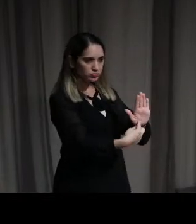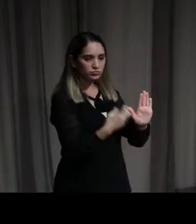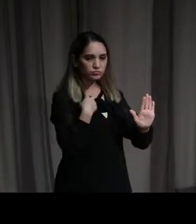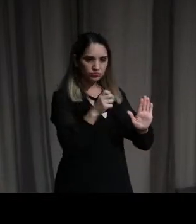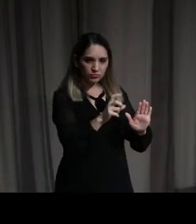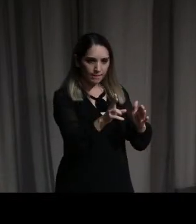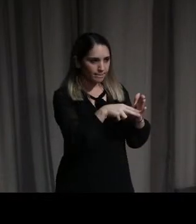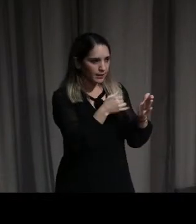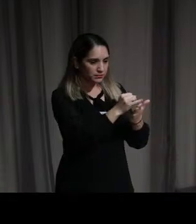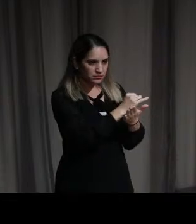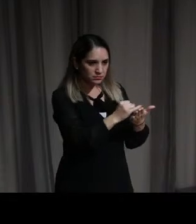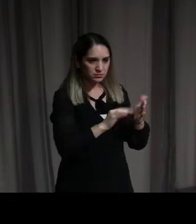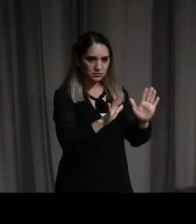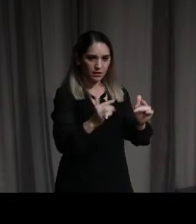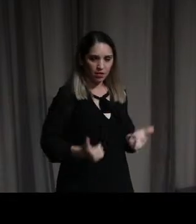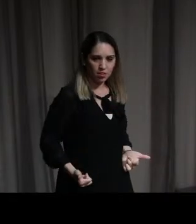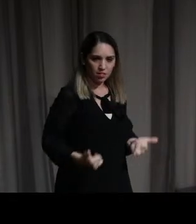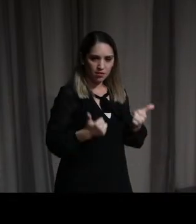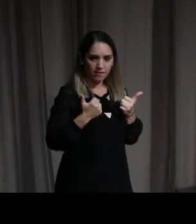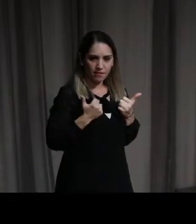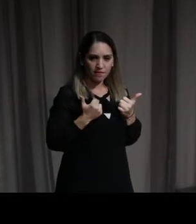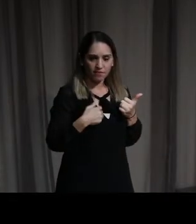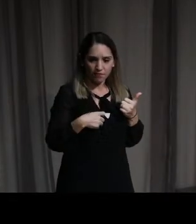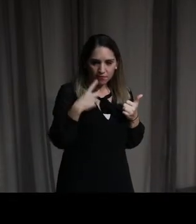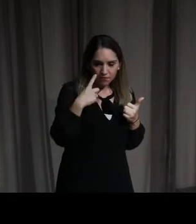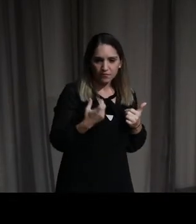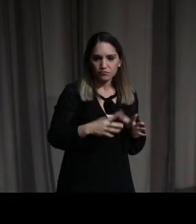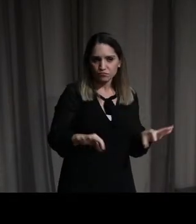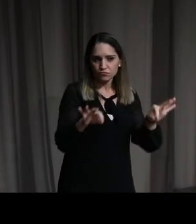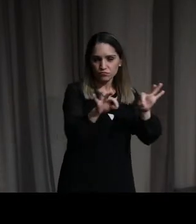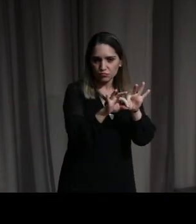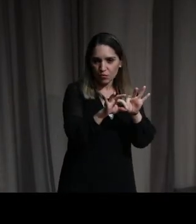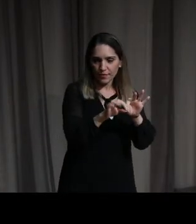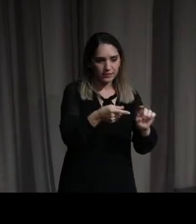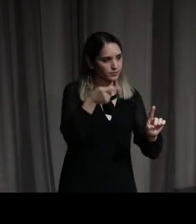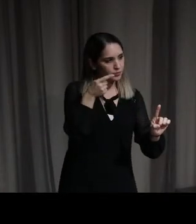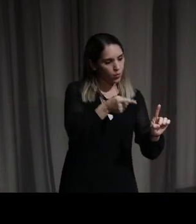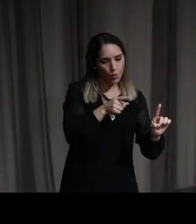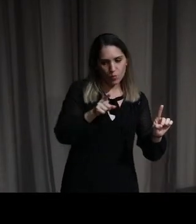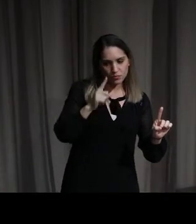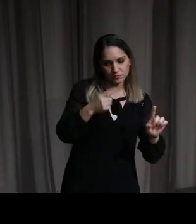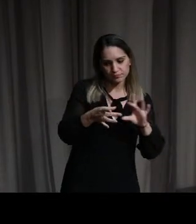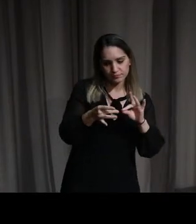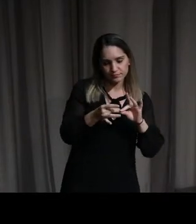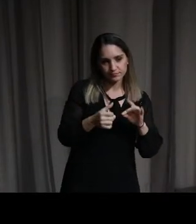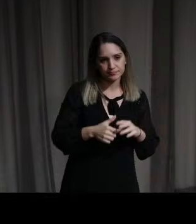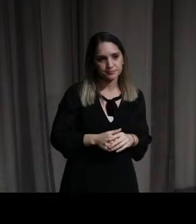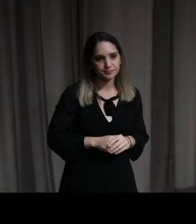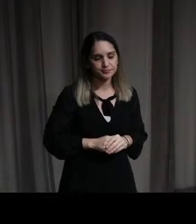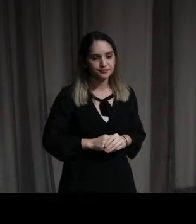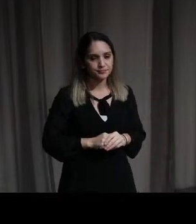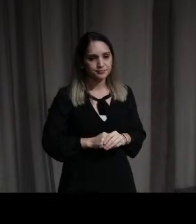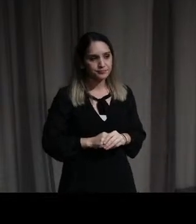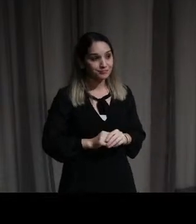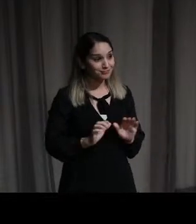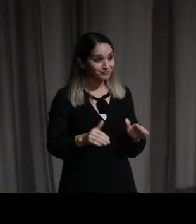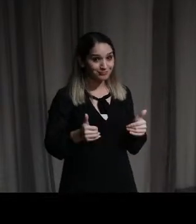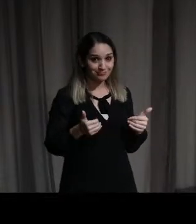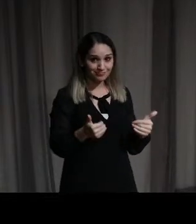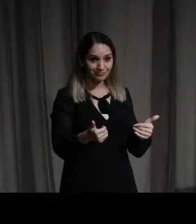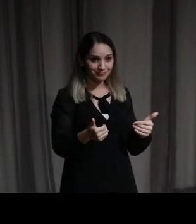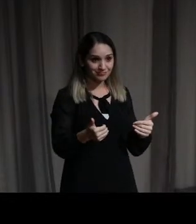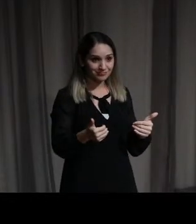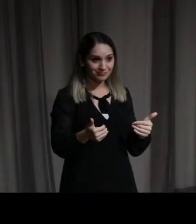paintings and in his life, I think it's a very important point to make. So should we go on